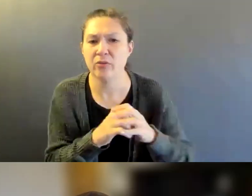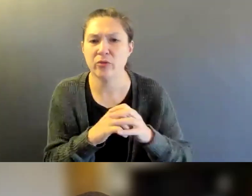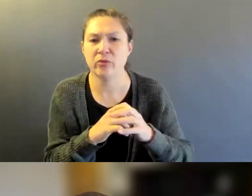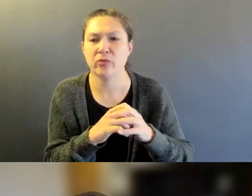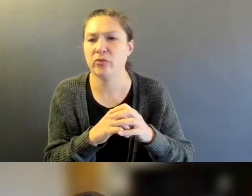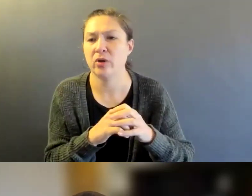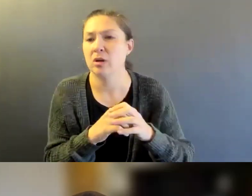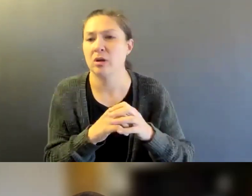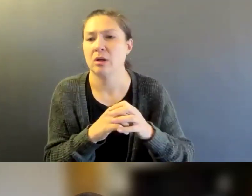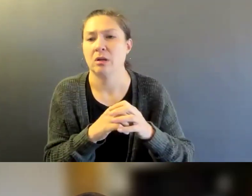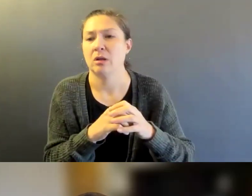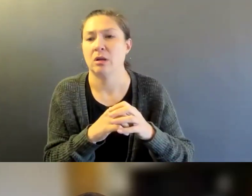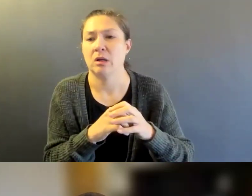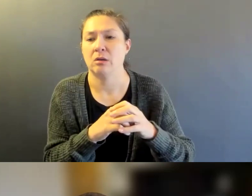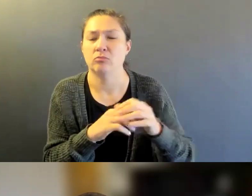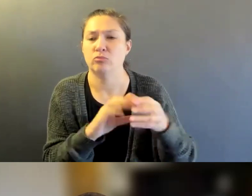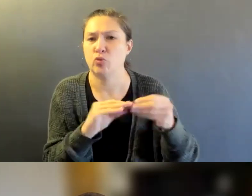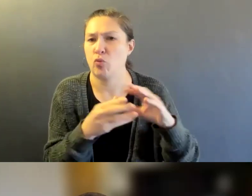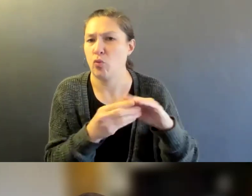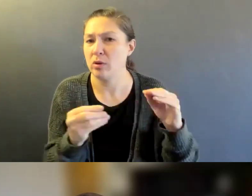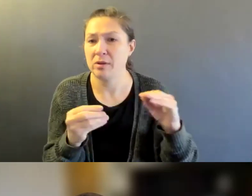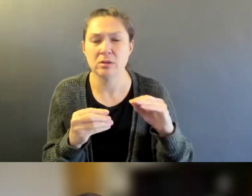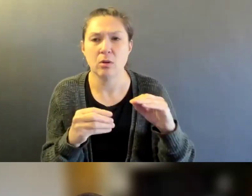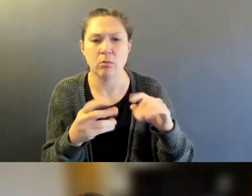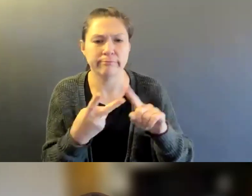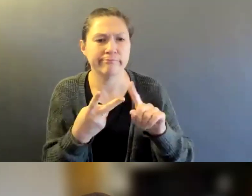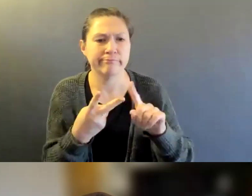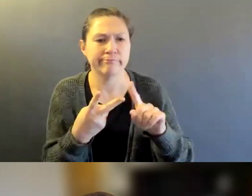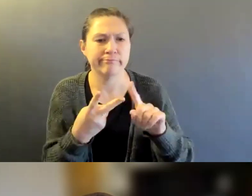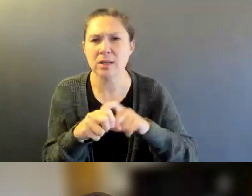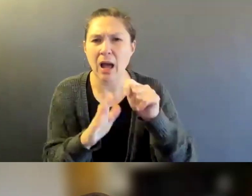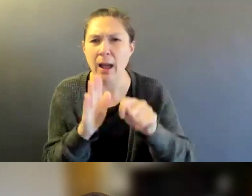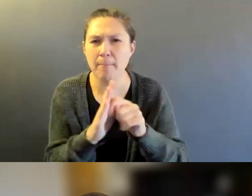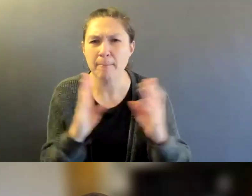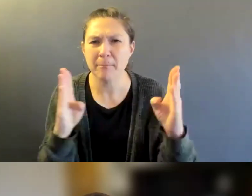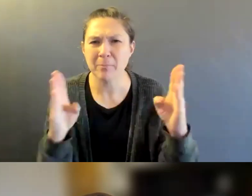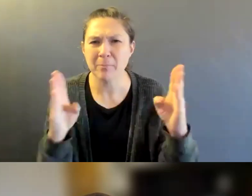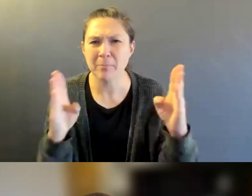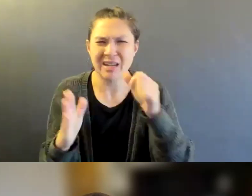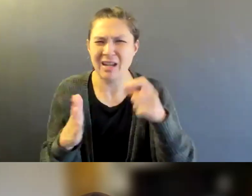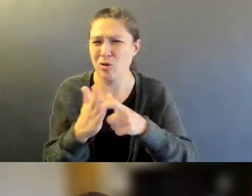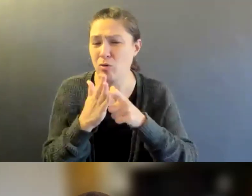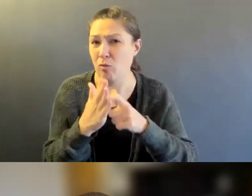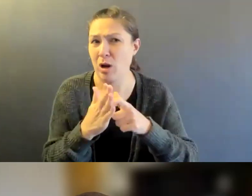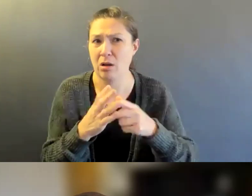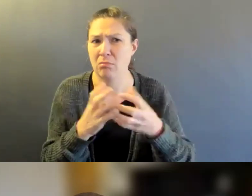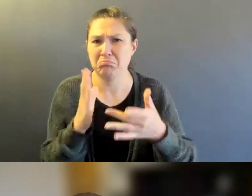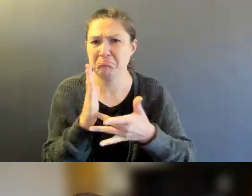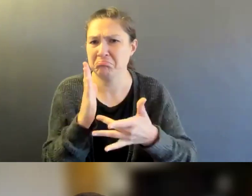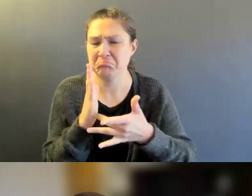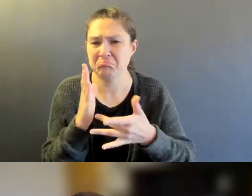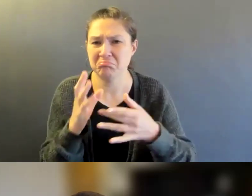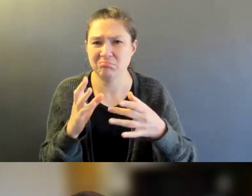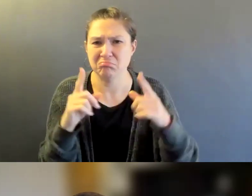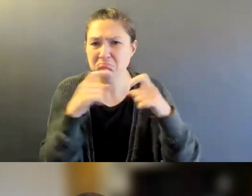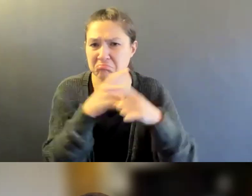that? These are not things that are necessarily hard or require a lot of technology to track, but they do help in